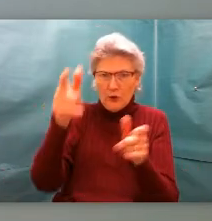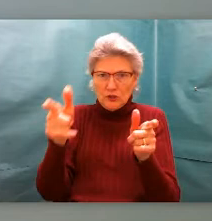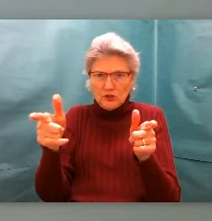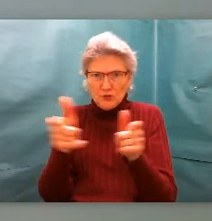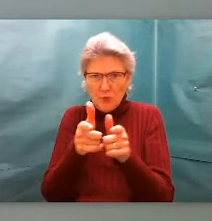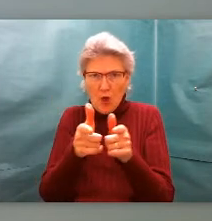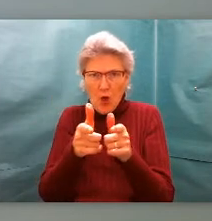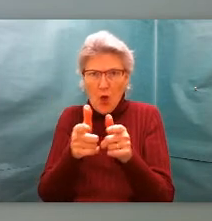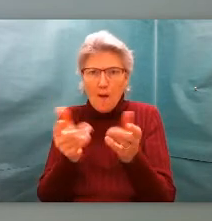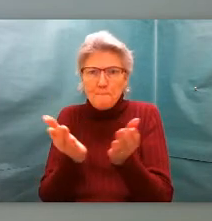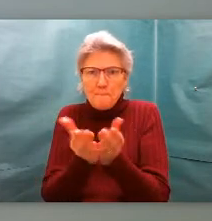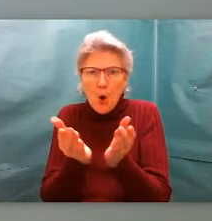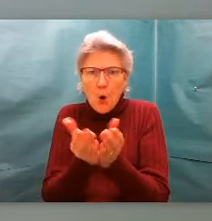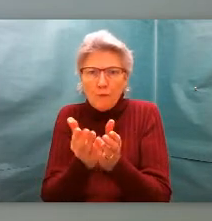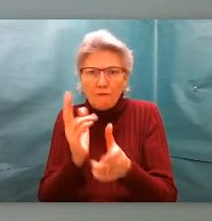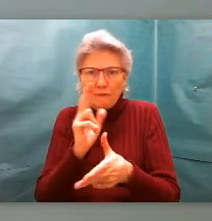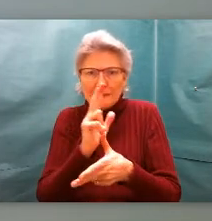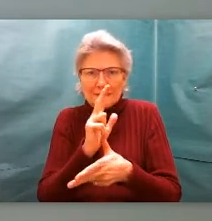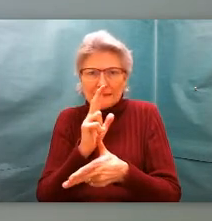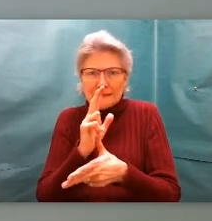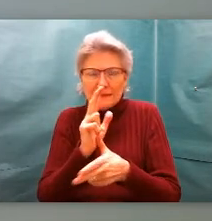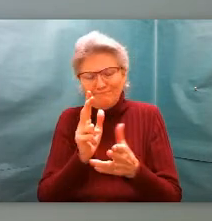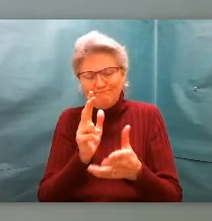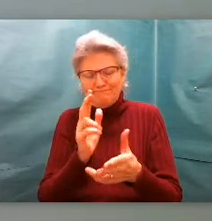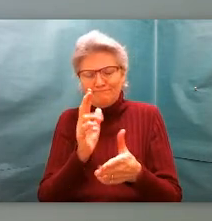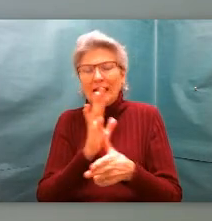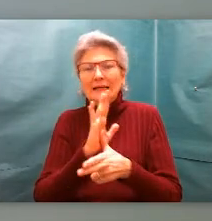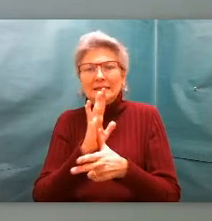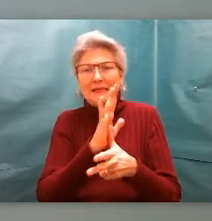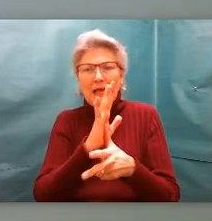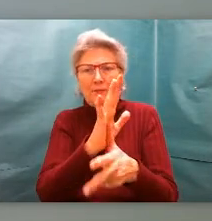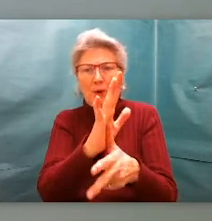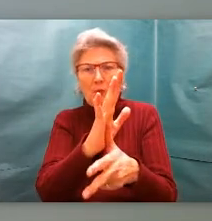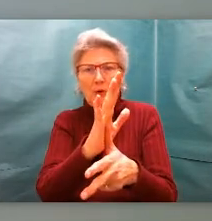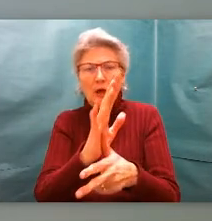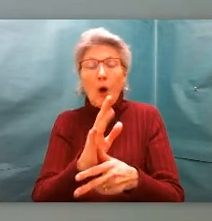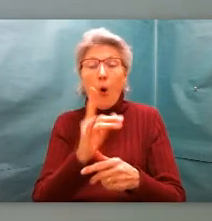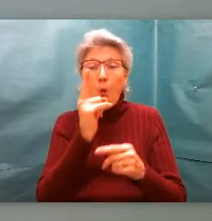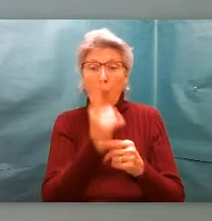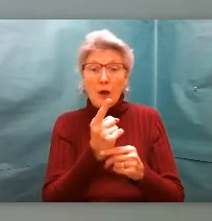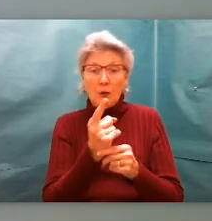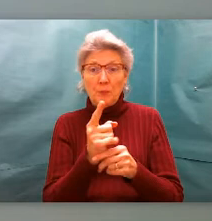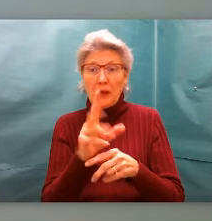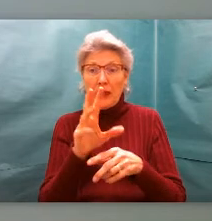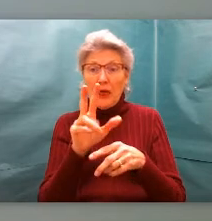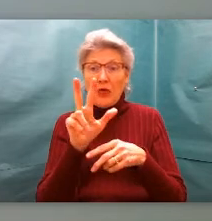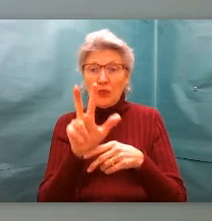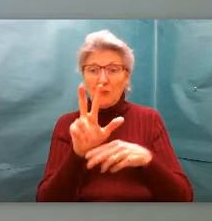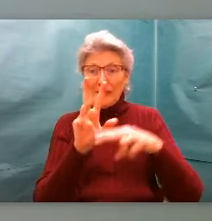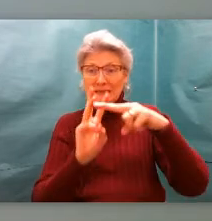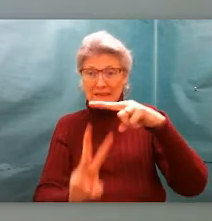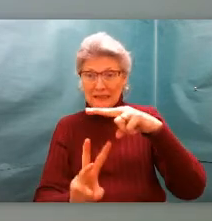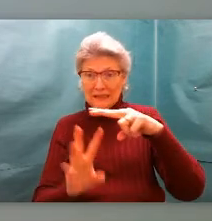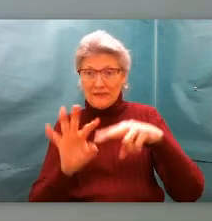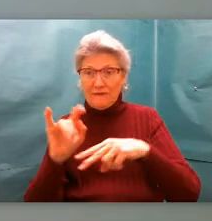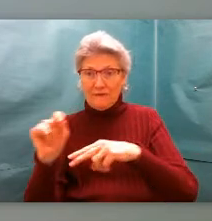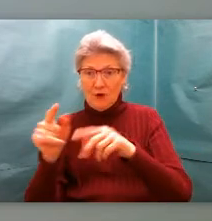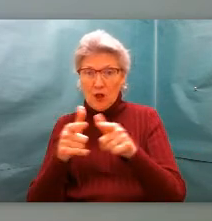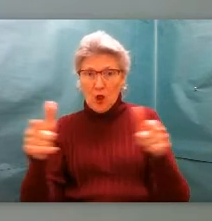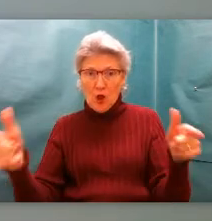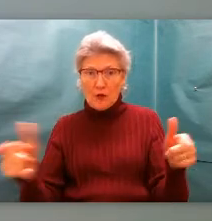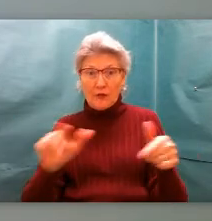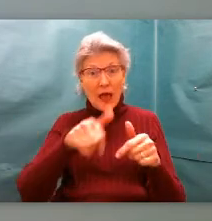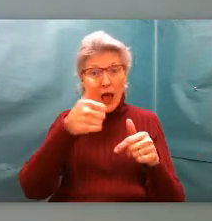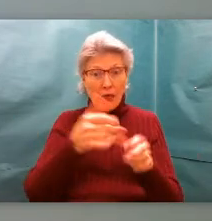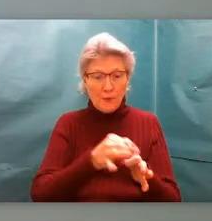One mast will be 3 6-foot long. The other mast will be 2 6-foot long. He has a strip